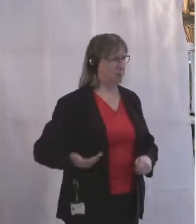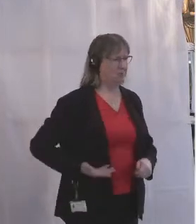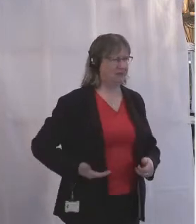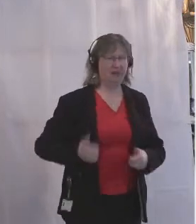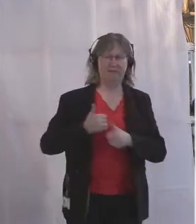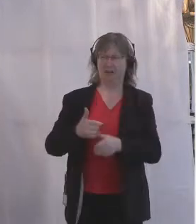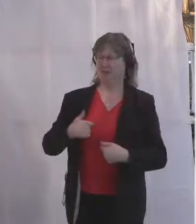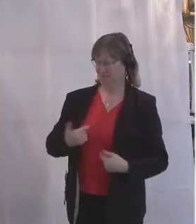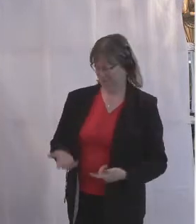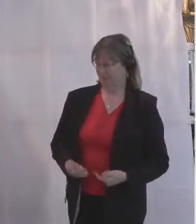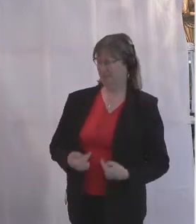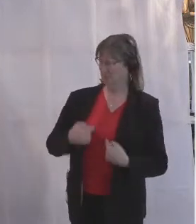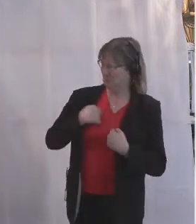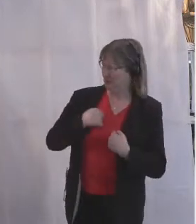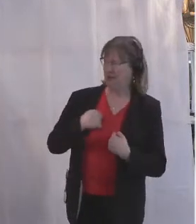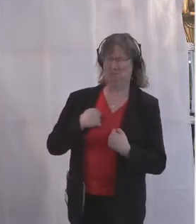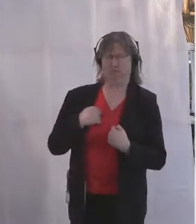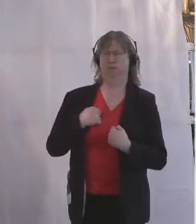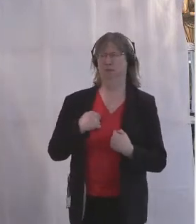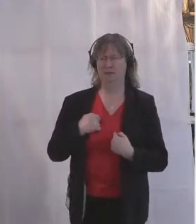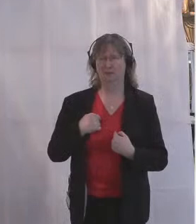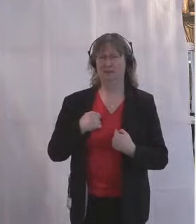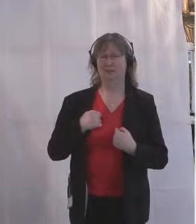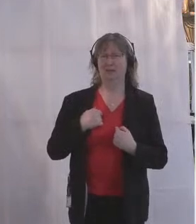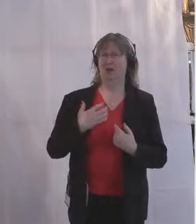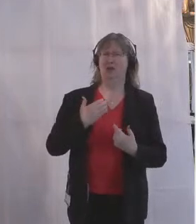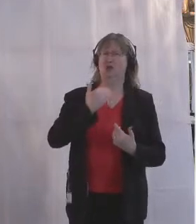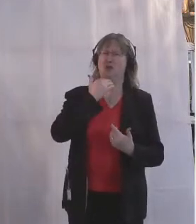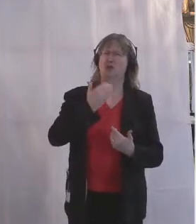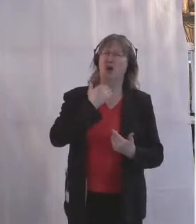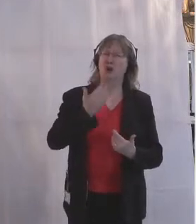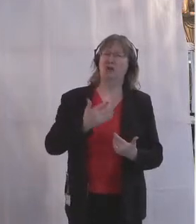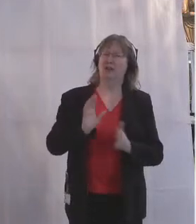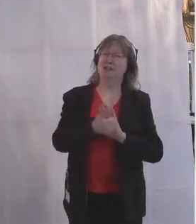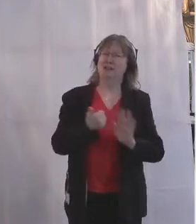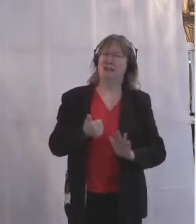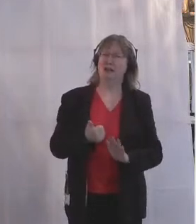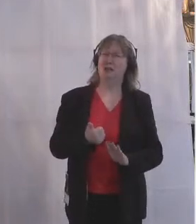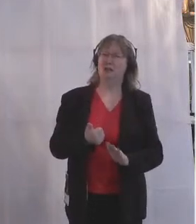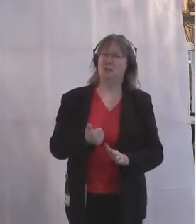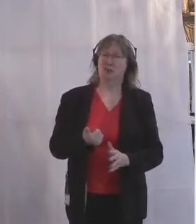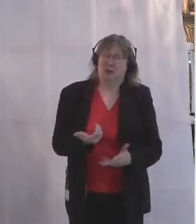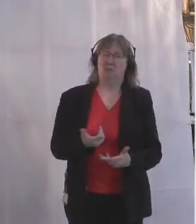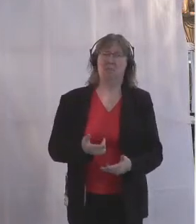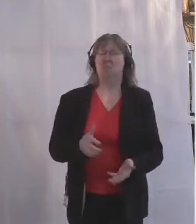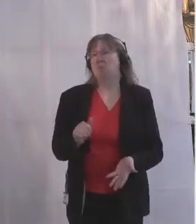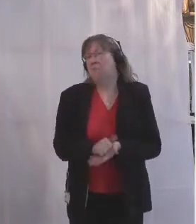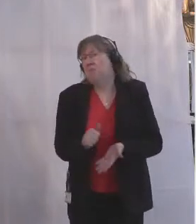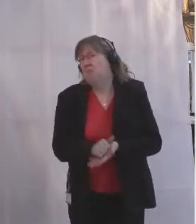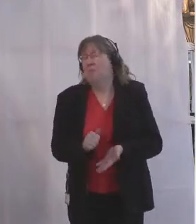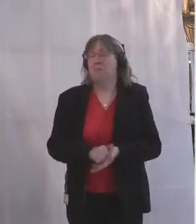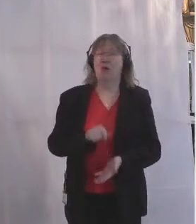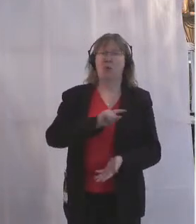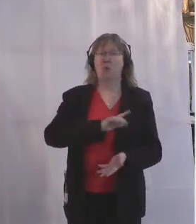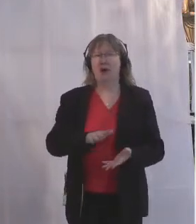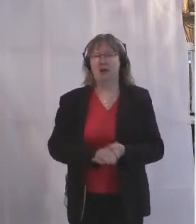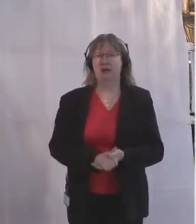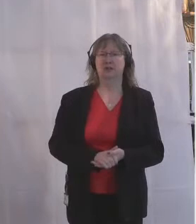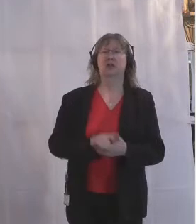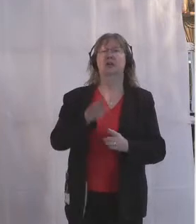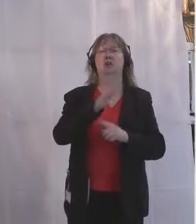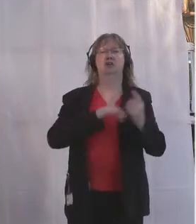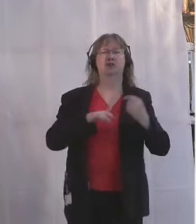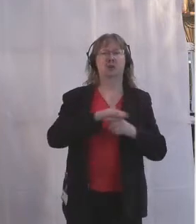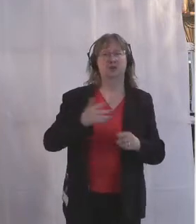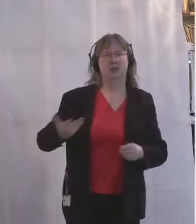if I've got the skills for that, but yeah, why not? And it started this whole weaving this journey into enterprise education, social